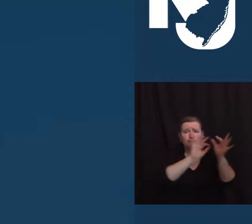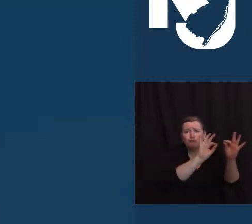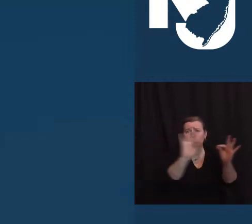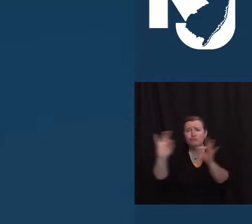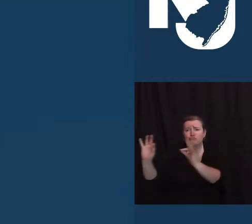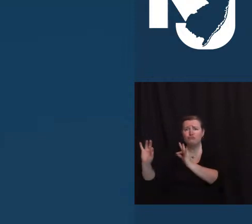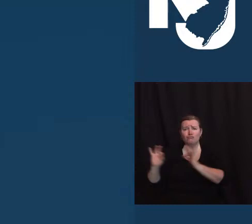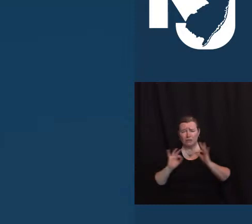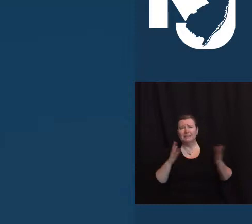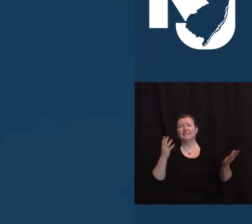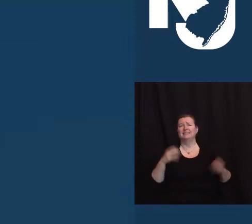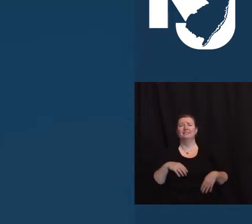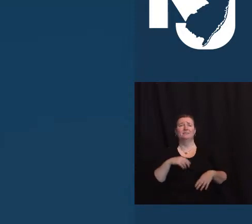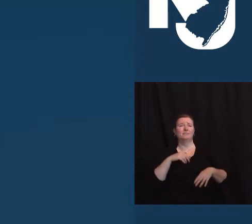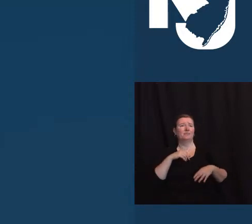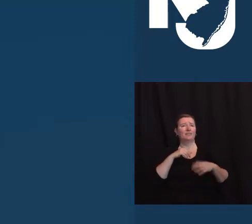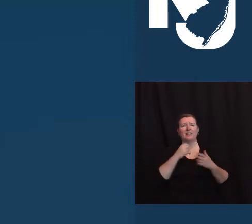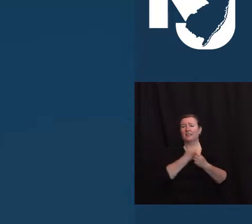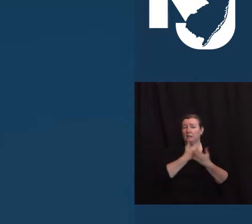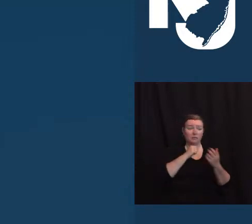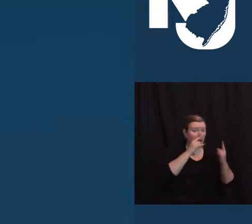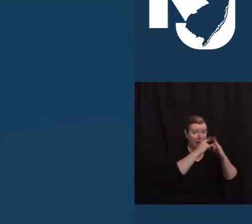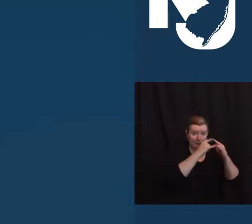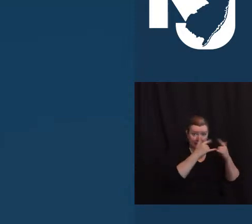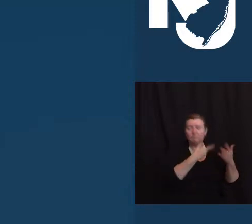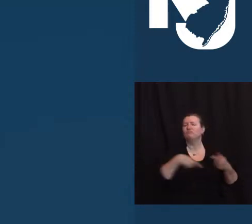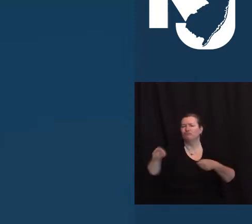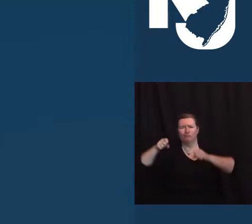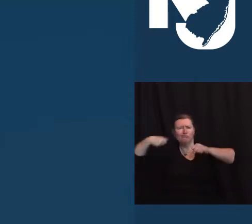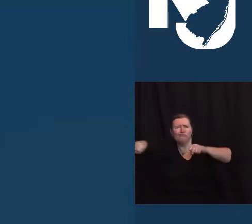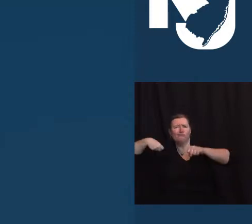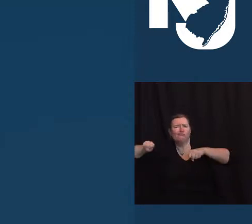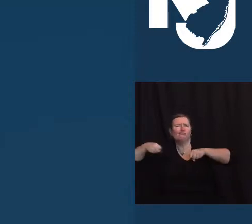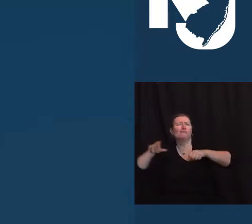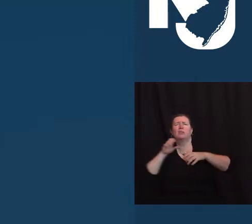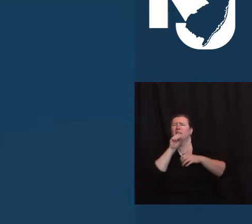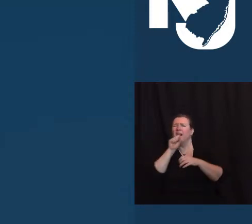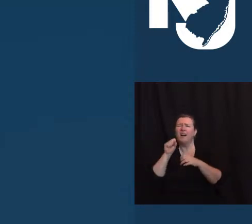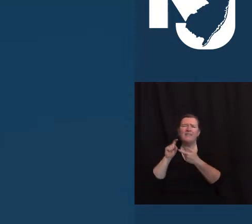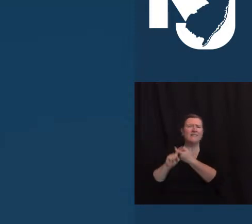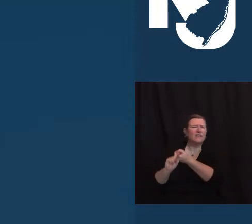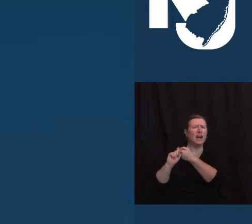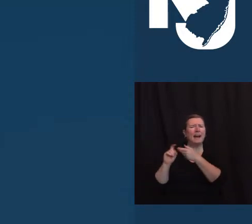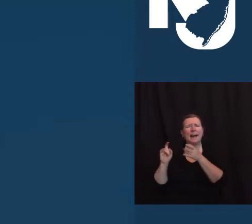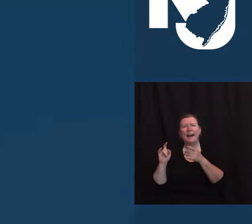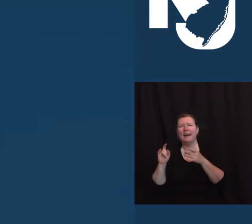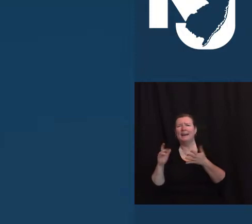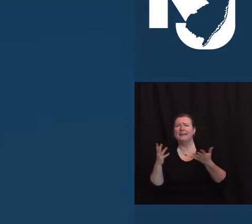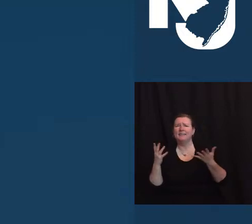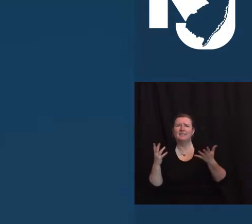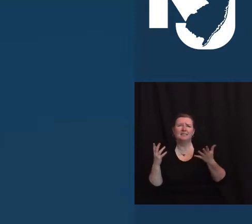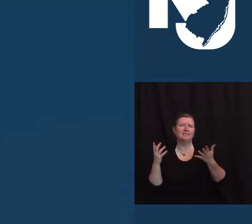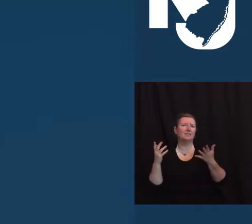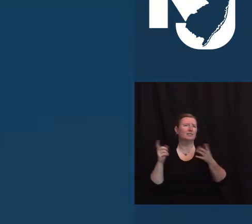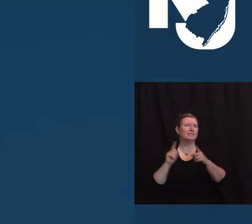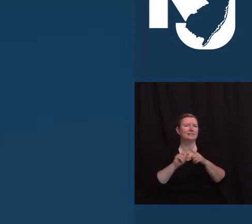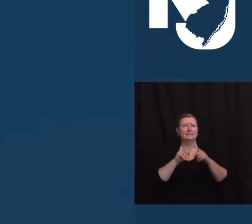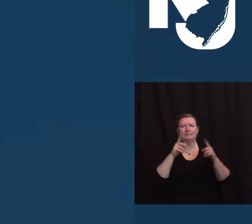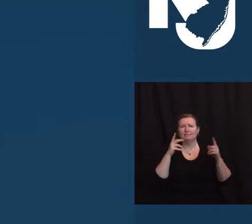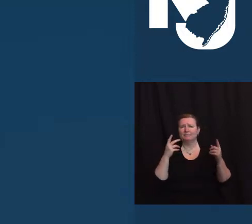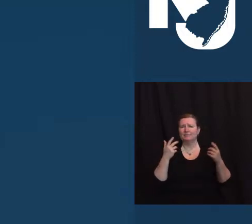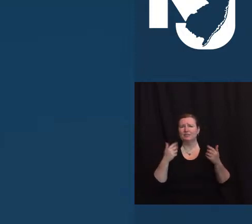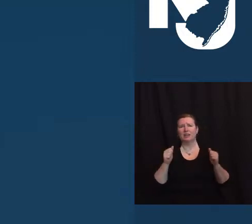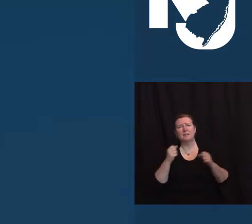riding his motorcycle, or at the home of a friend lending a hand on a new project, or just doing whatever he could to elicit a laugh